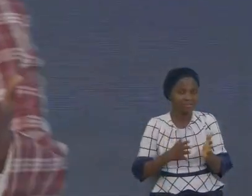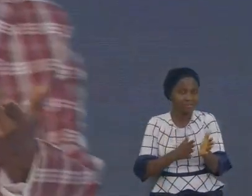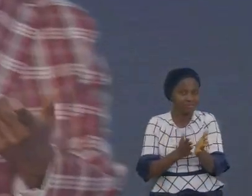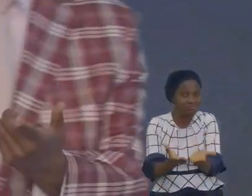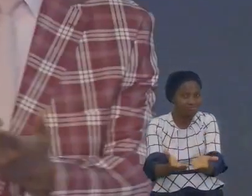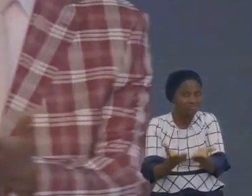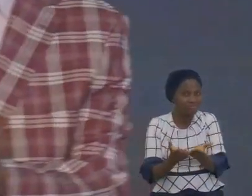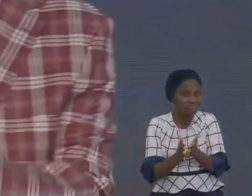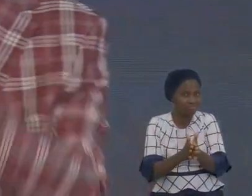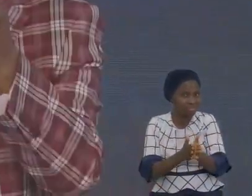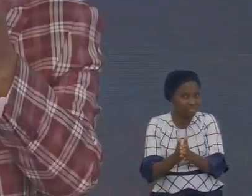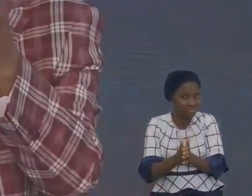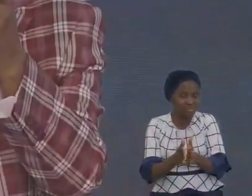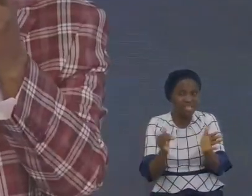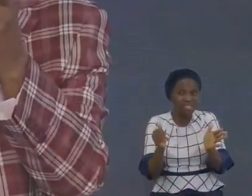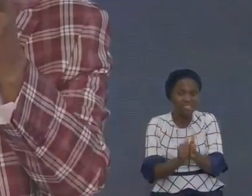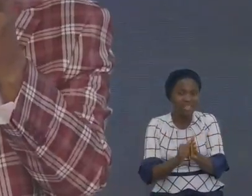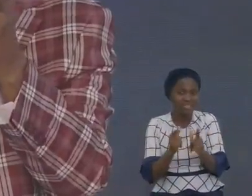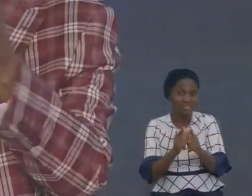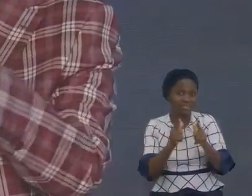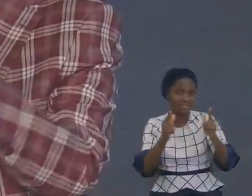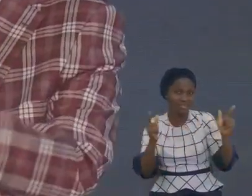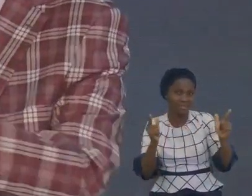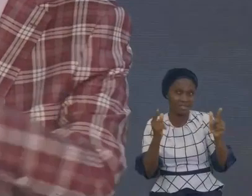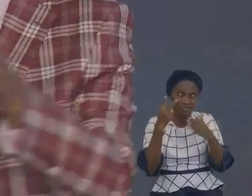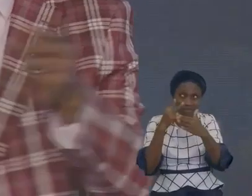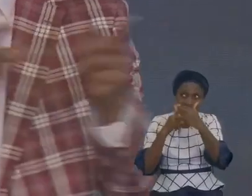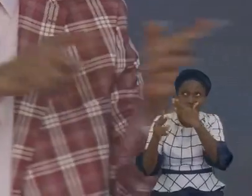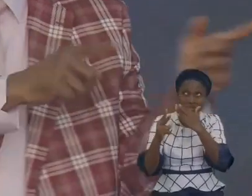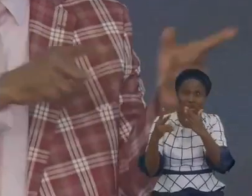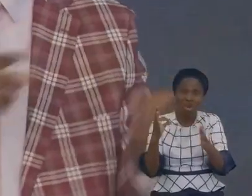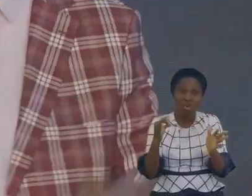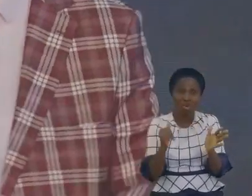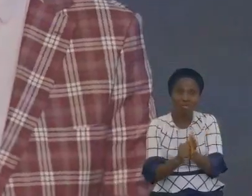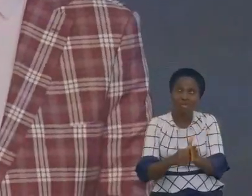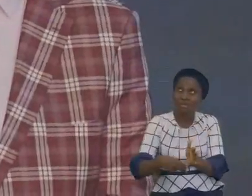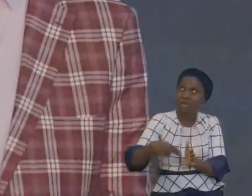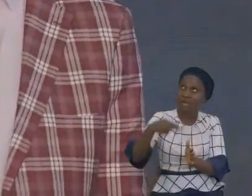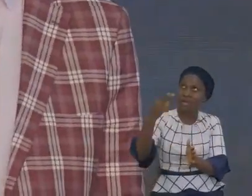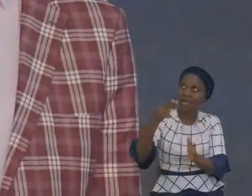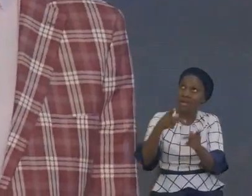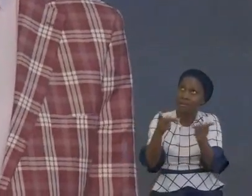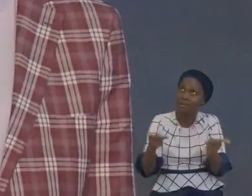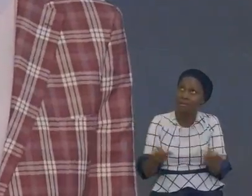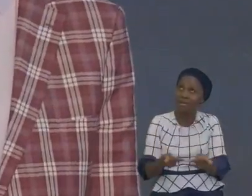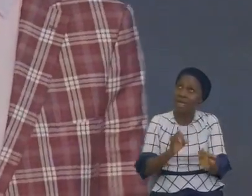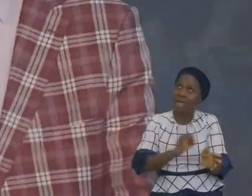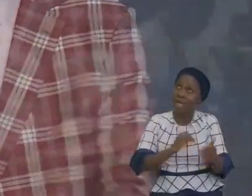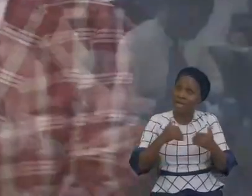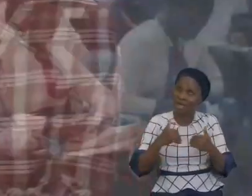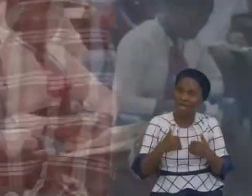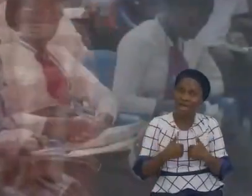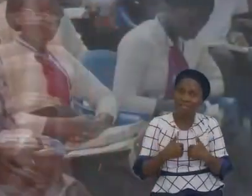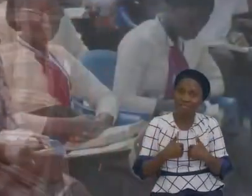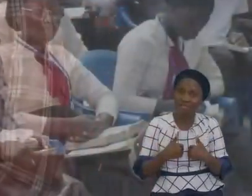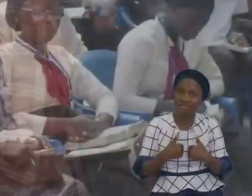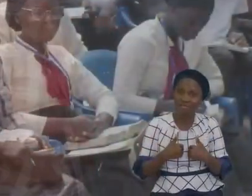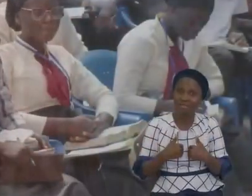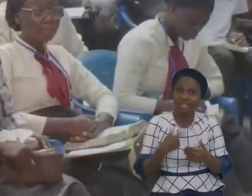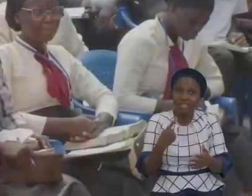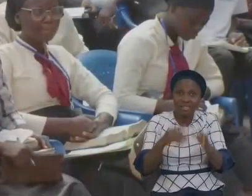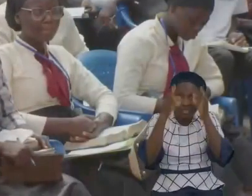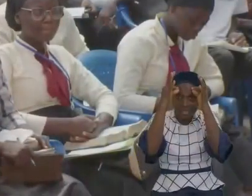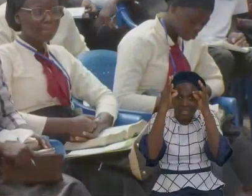that higher place, I have the determination, I'm getting there.